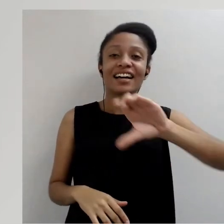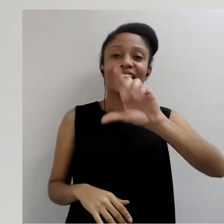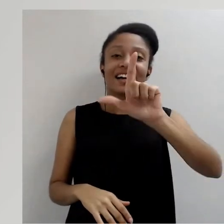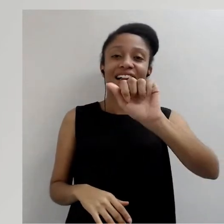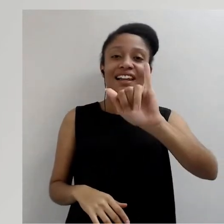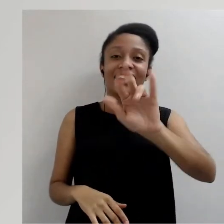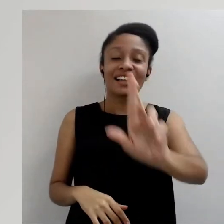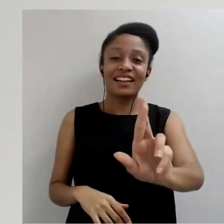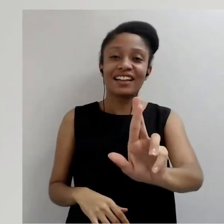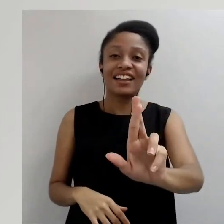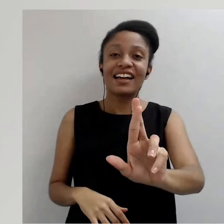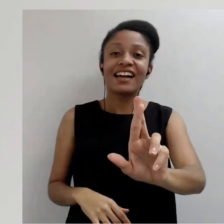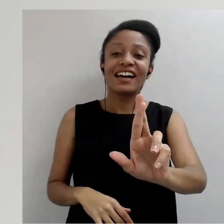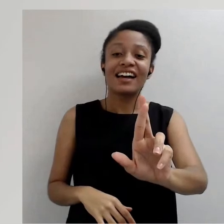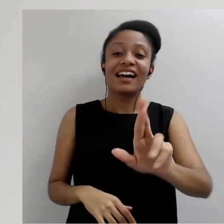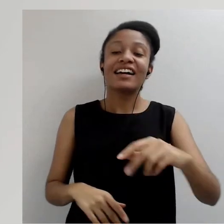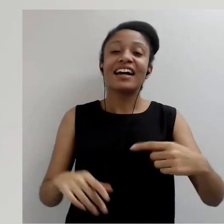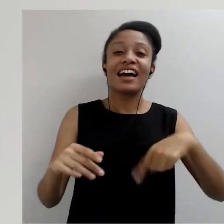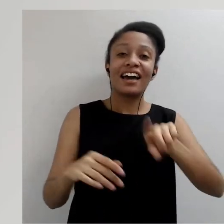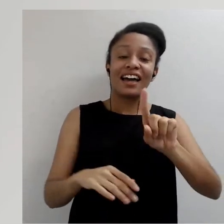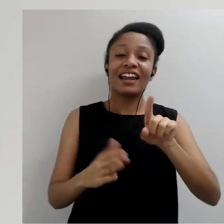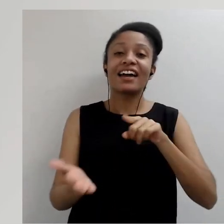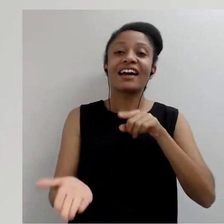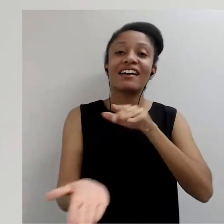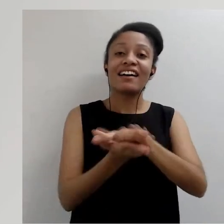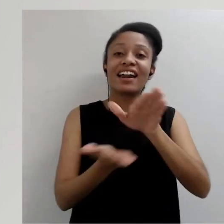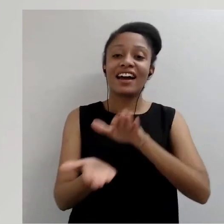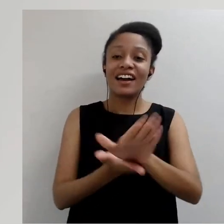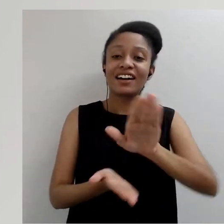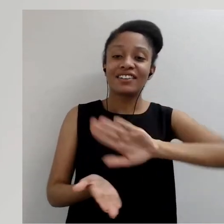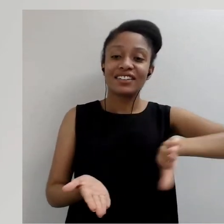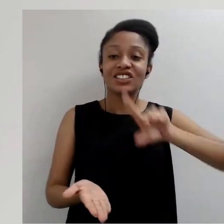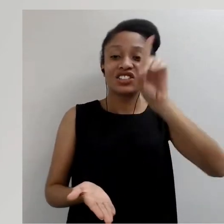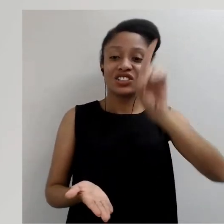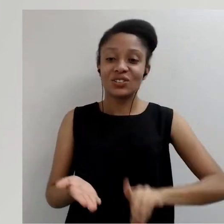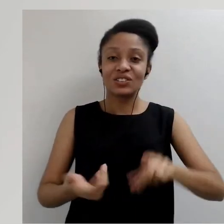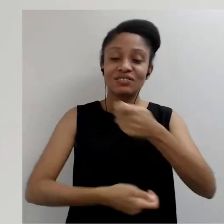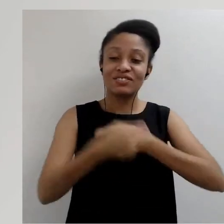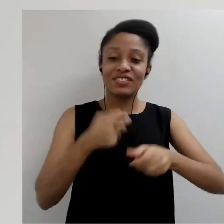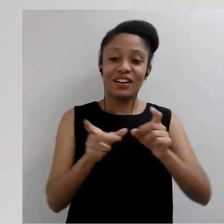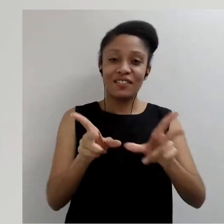is the commercial director of Whole Print Printing House.